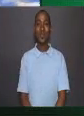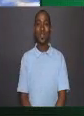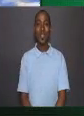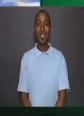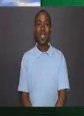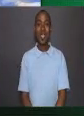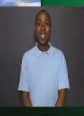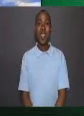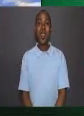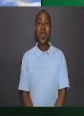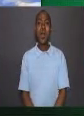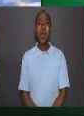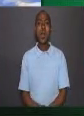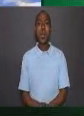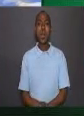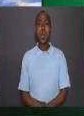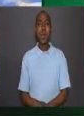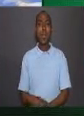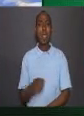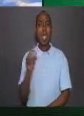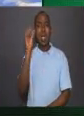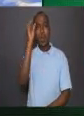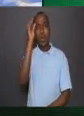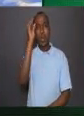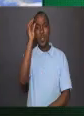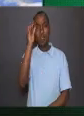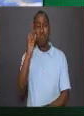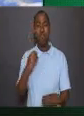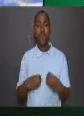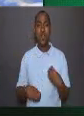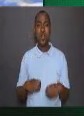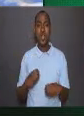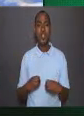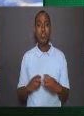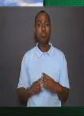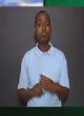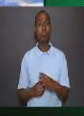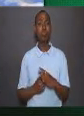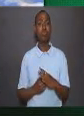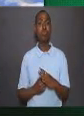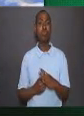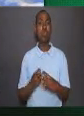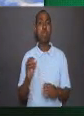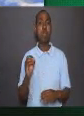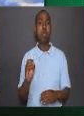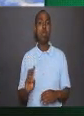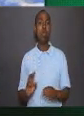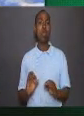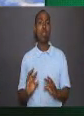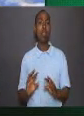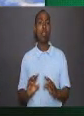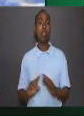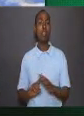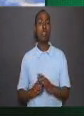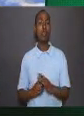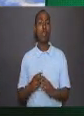Primitive organisms began to respire anaerobically because